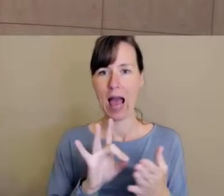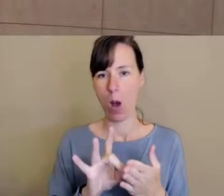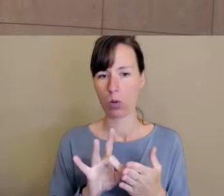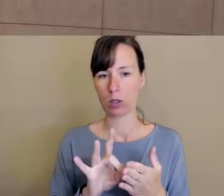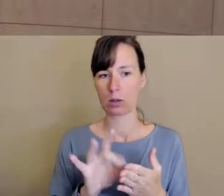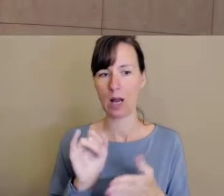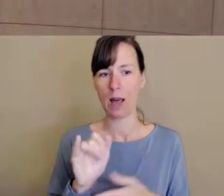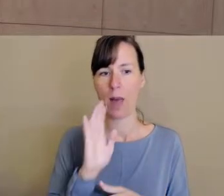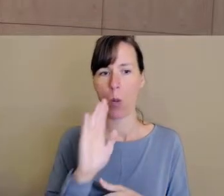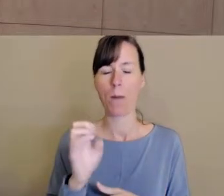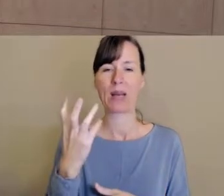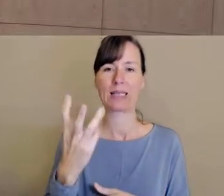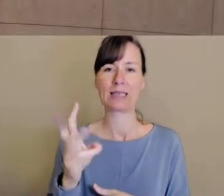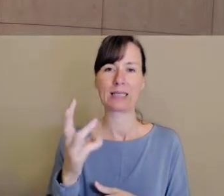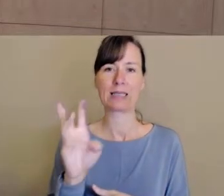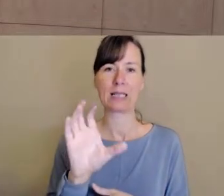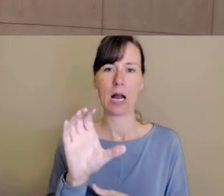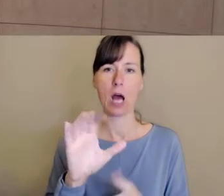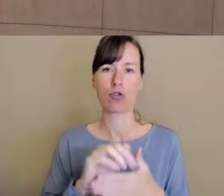day.